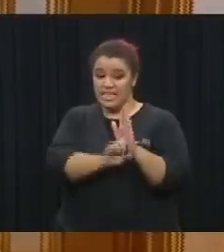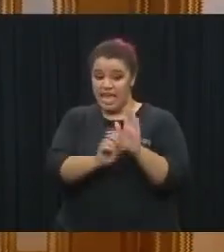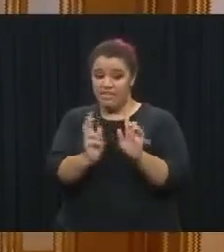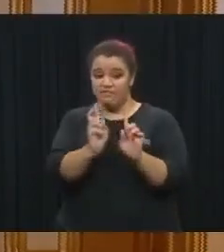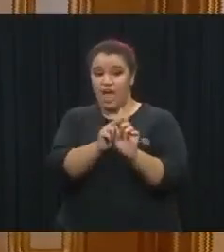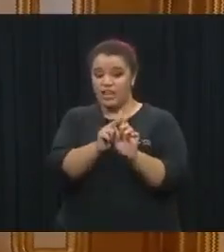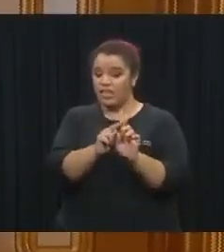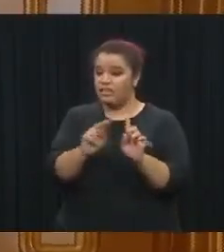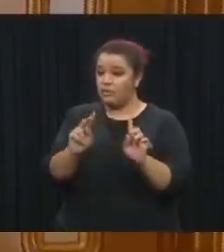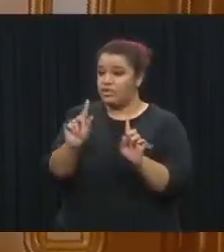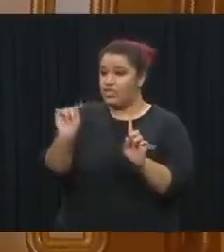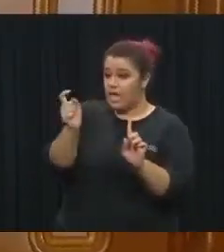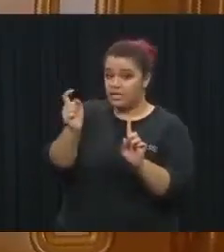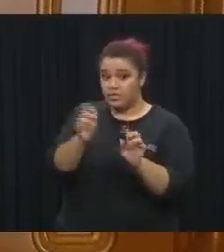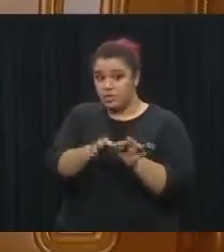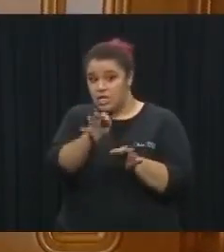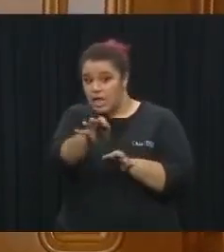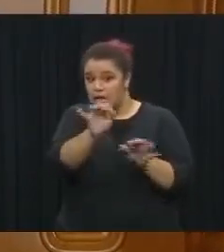did?